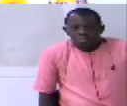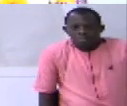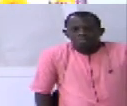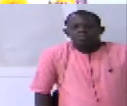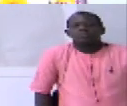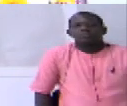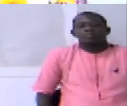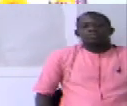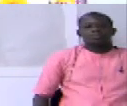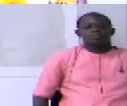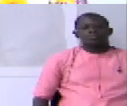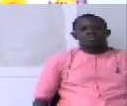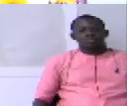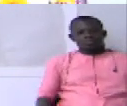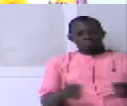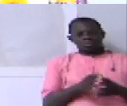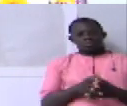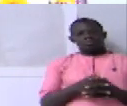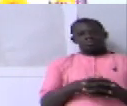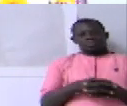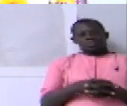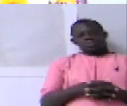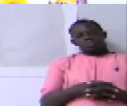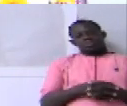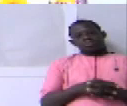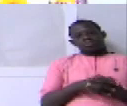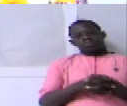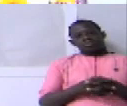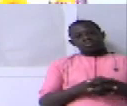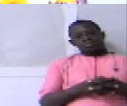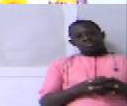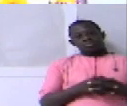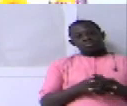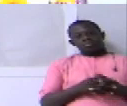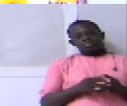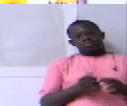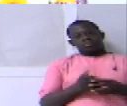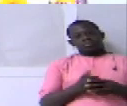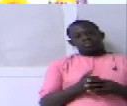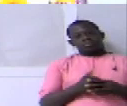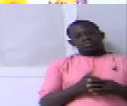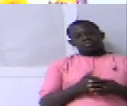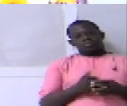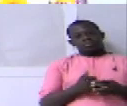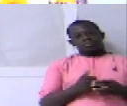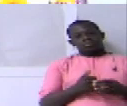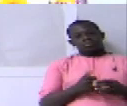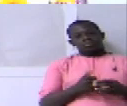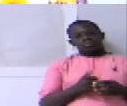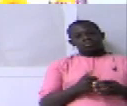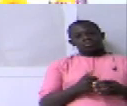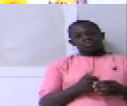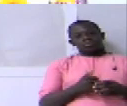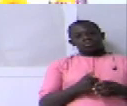karandi wala akobari wonene manke puru ka aboytel karandir lali nyoto. Well,